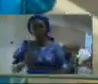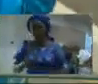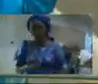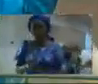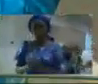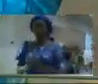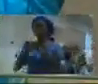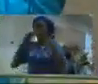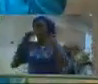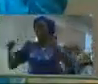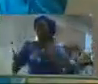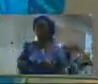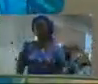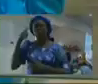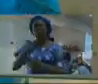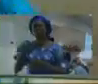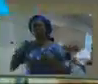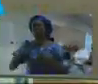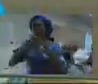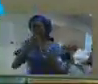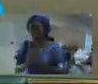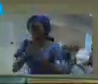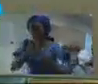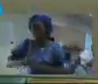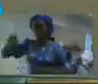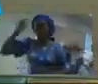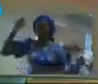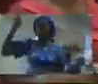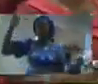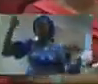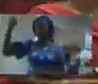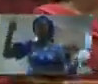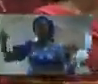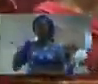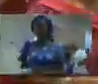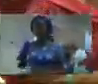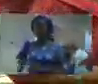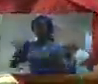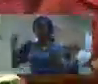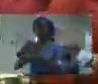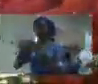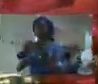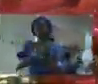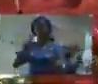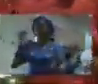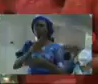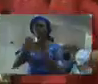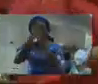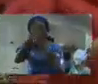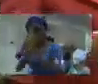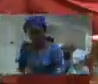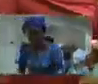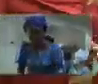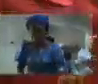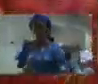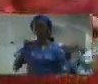Ancient of Days, we worship you. We give you all glory. We give you all honor.